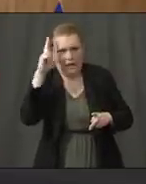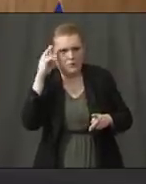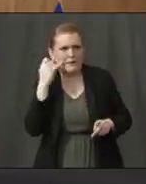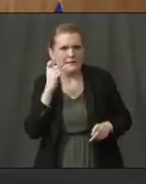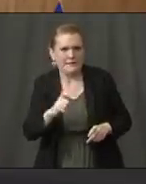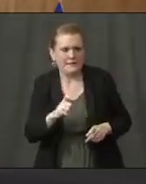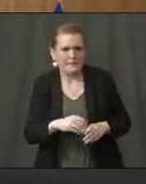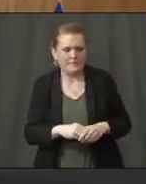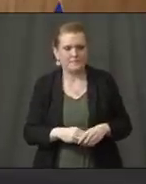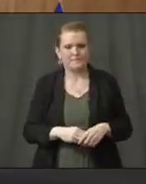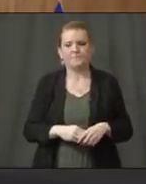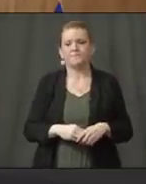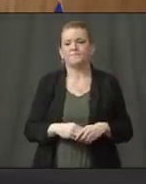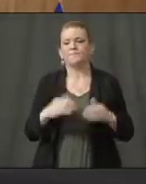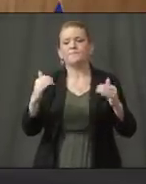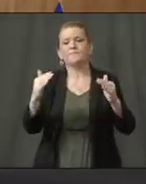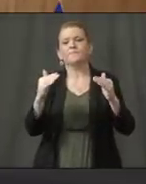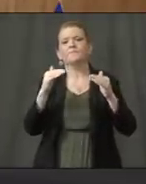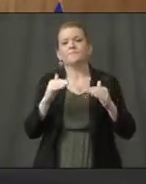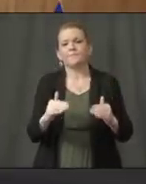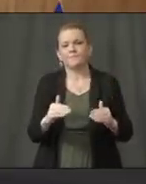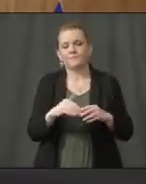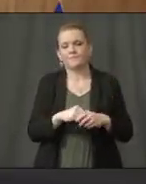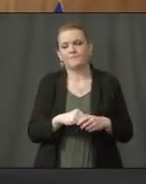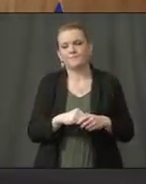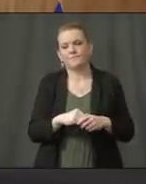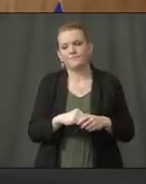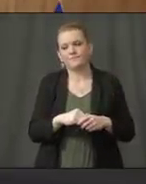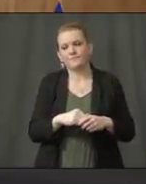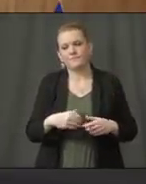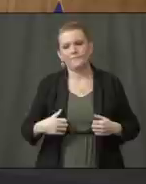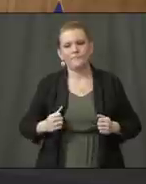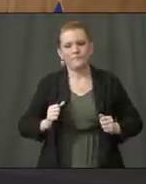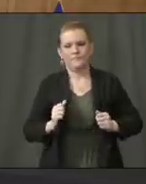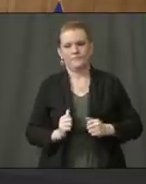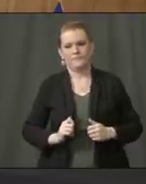Move along next to the Meriden Record Journal.